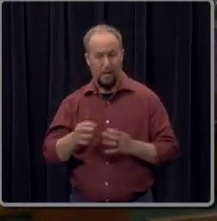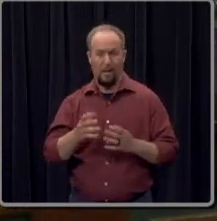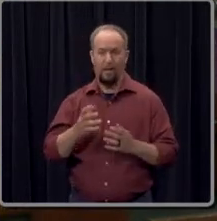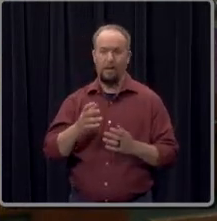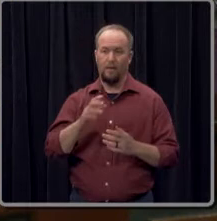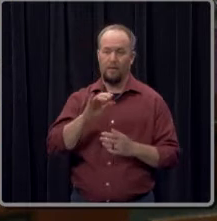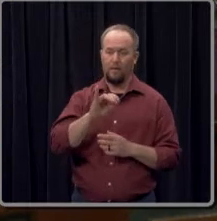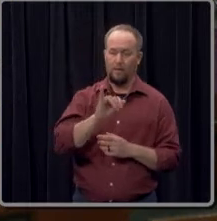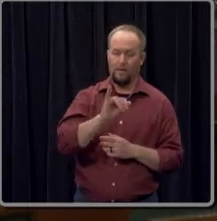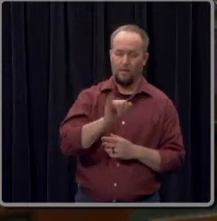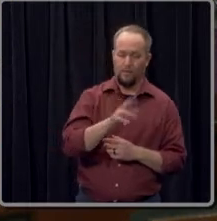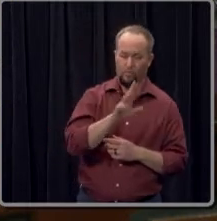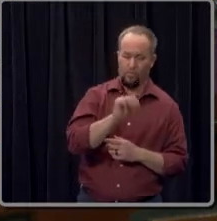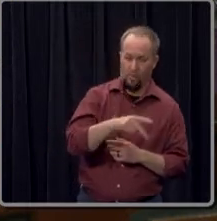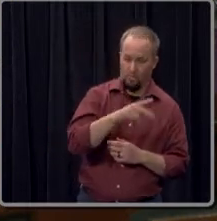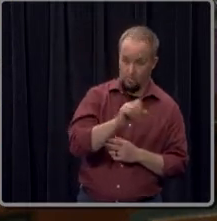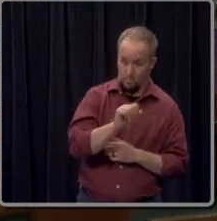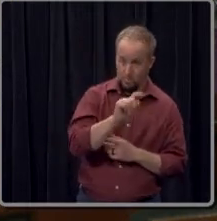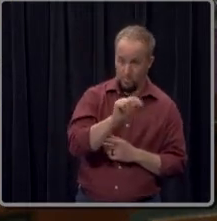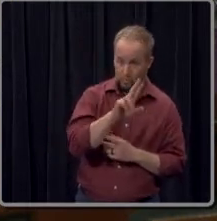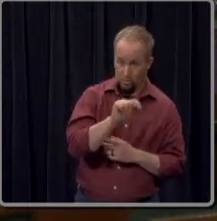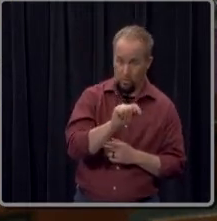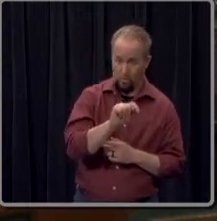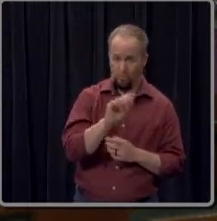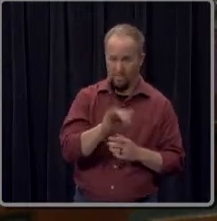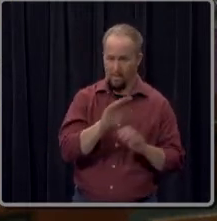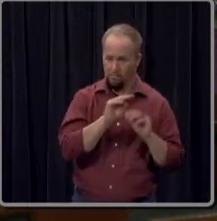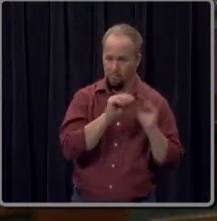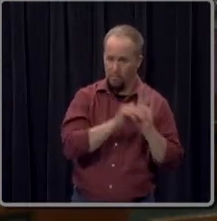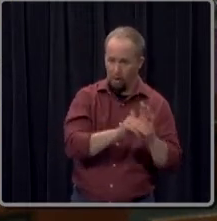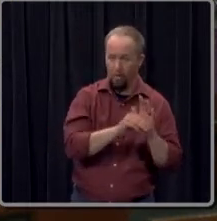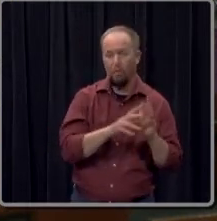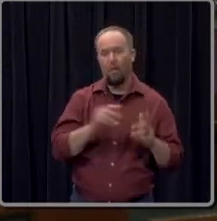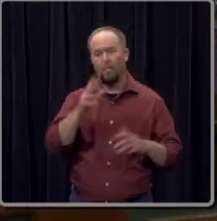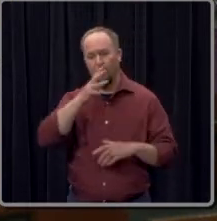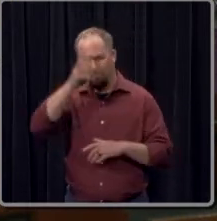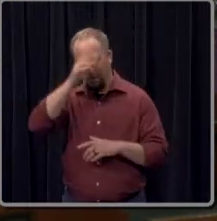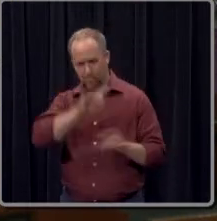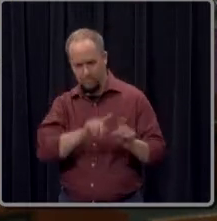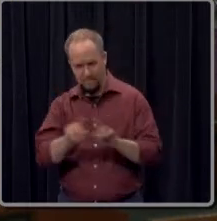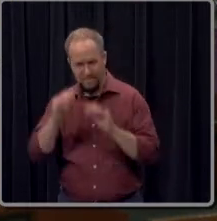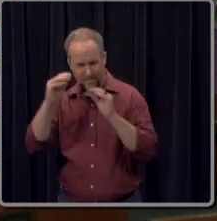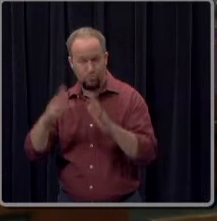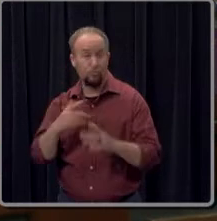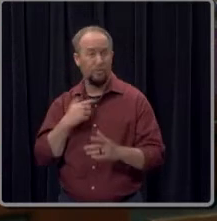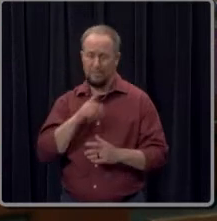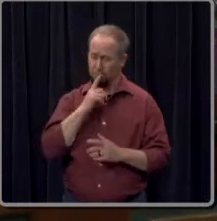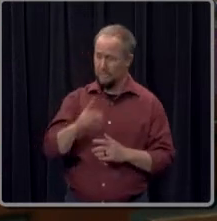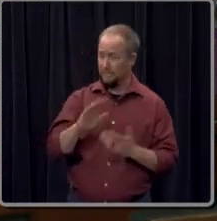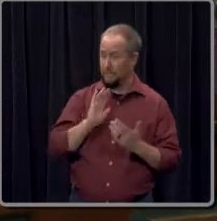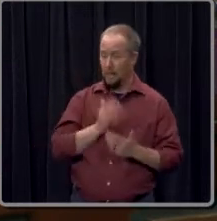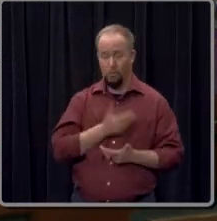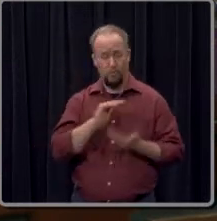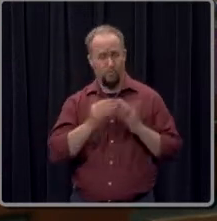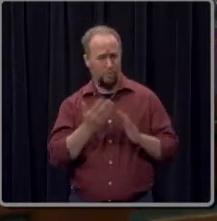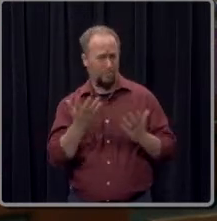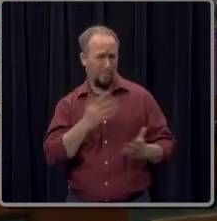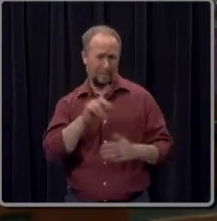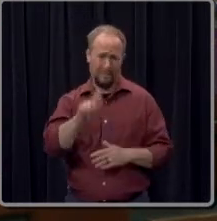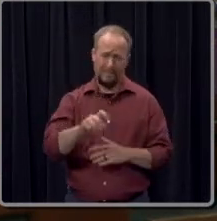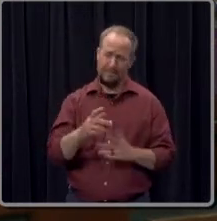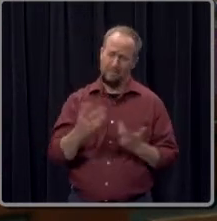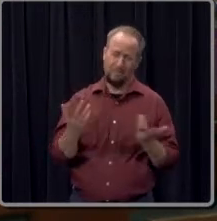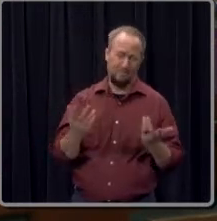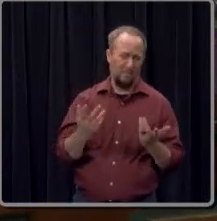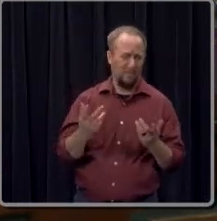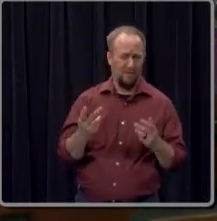Start model. And the parents and as teachers models is like, the need in our community is probably 4 or 5 times